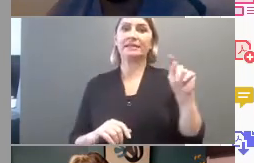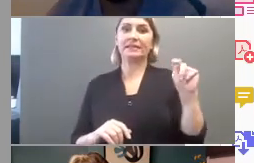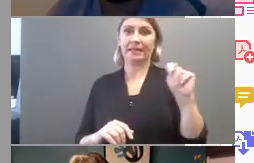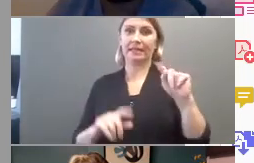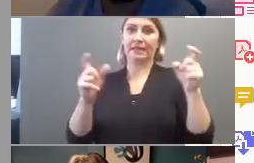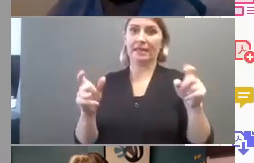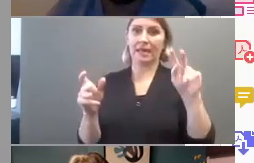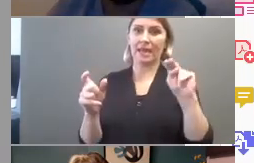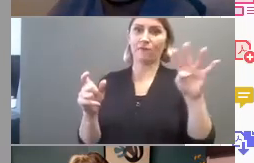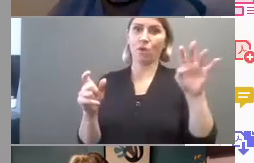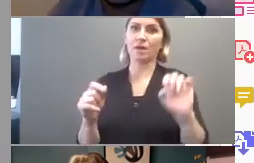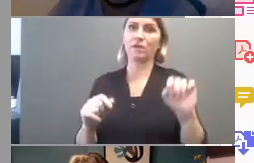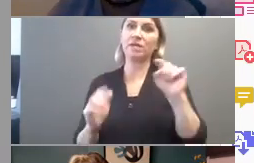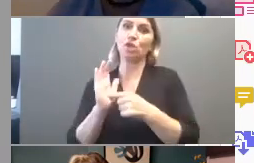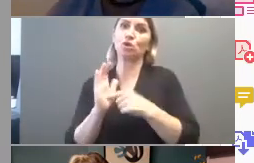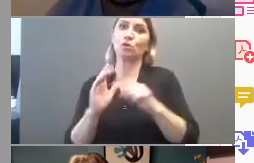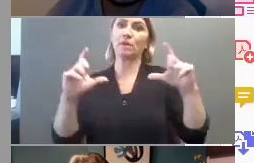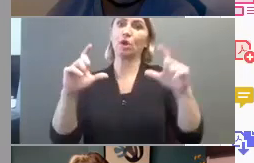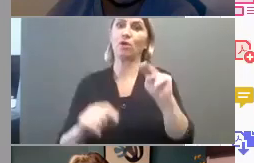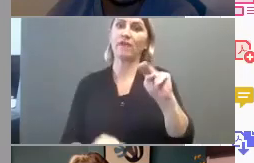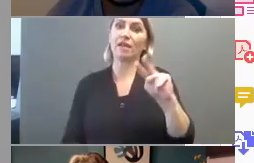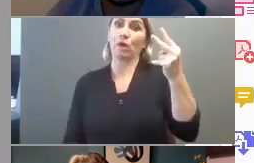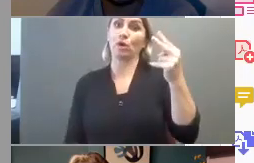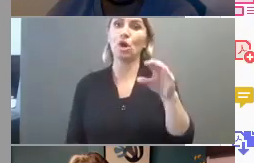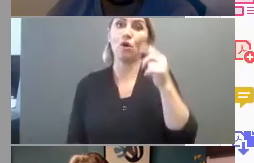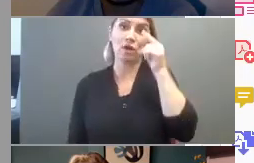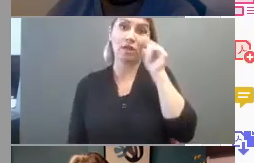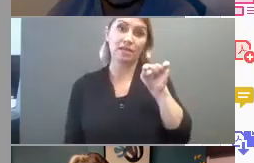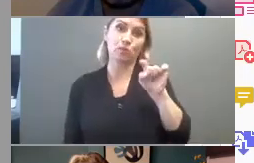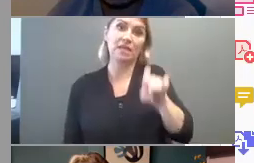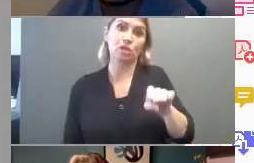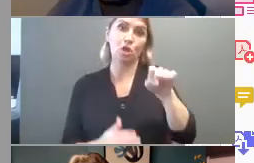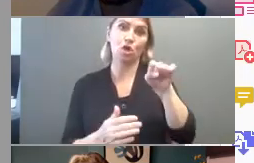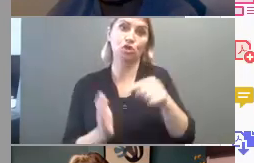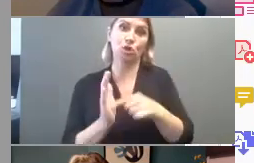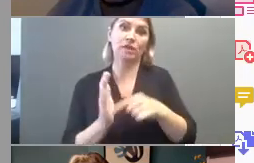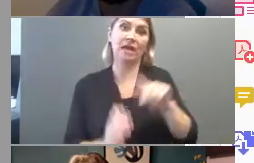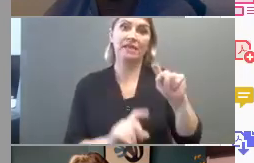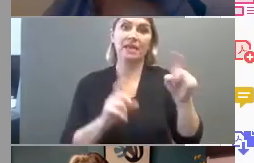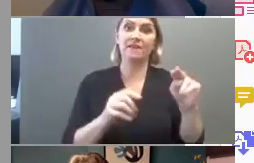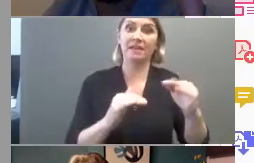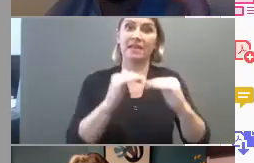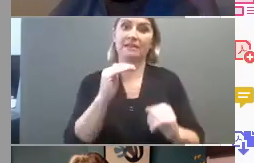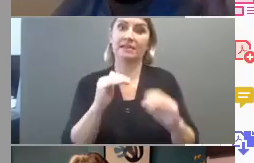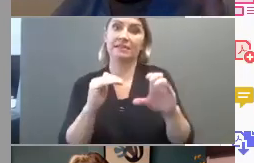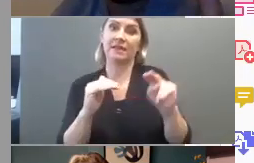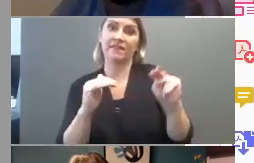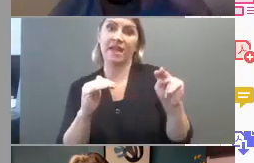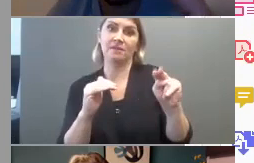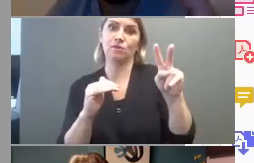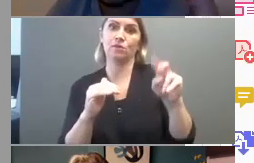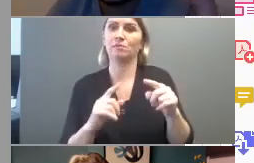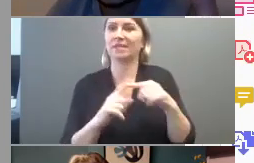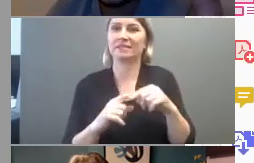and we need to show that it is big O of n squared. So for this, we need to show that t of n is less than cn square for some c, for some